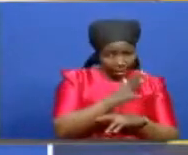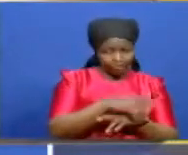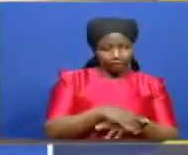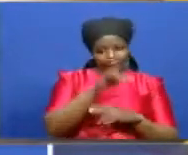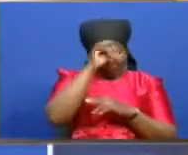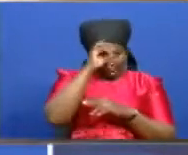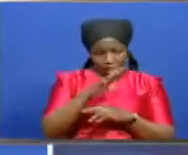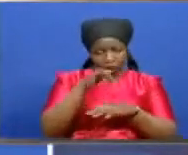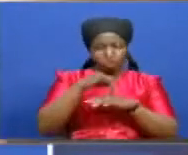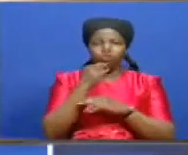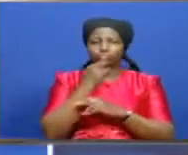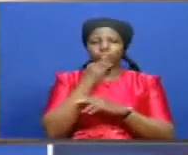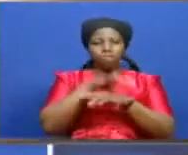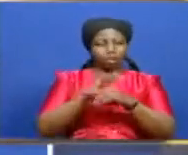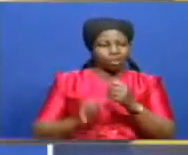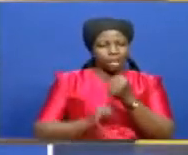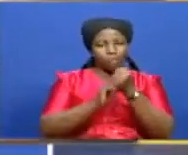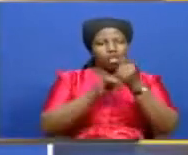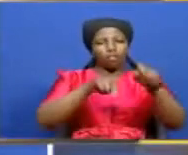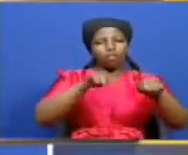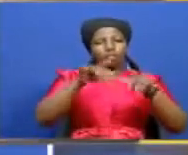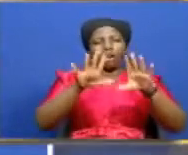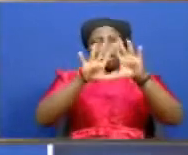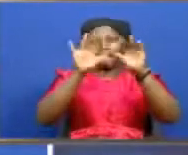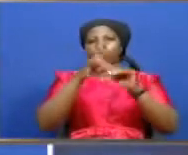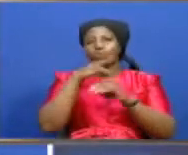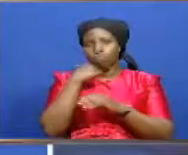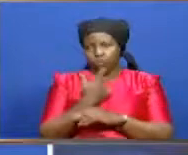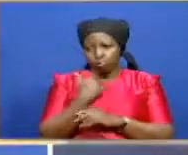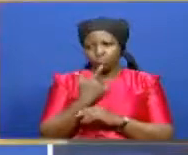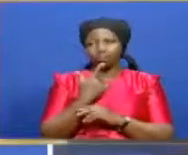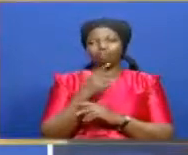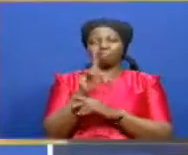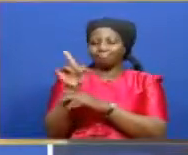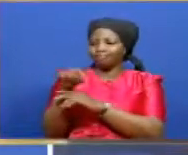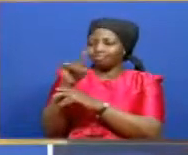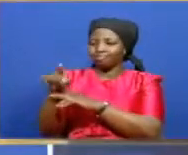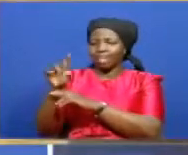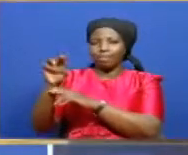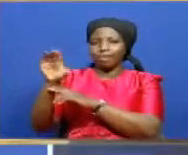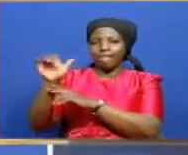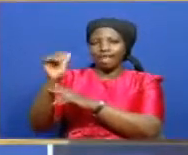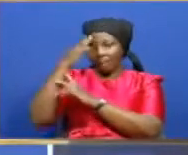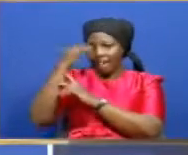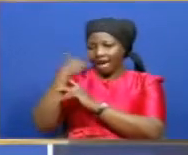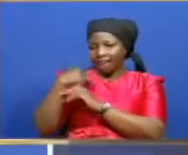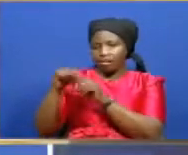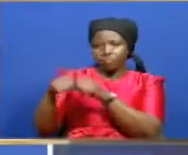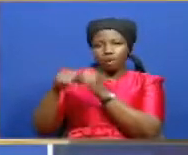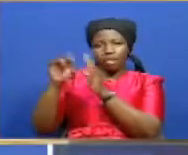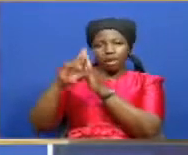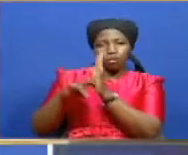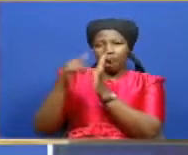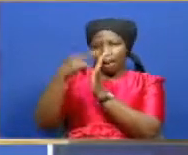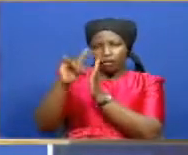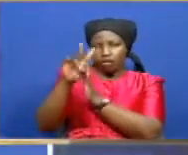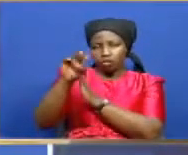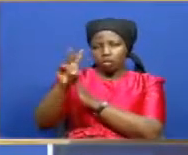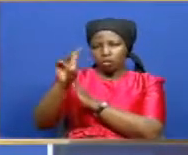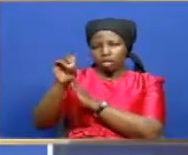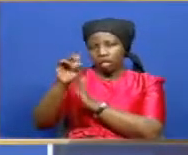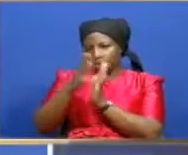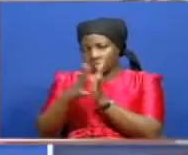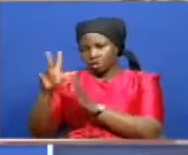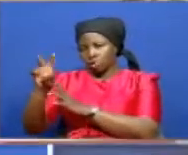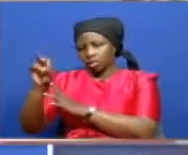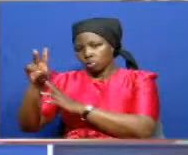got the support of the Controller of Budget, who faulted the ward representatives for violating the law in approving the 2020-2021 budget